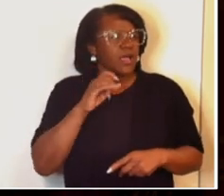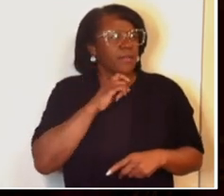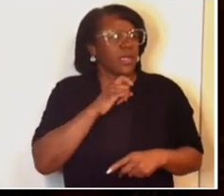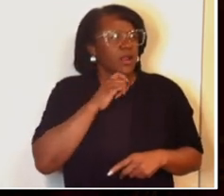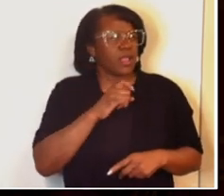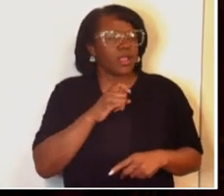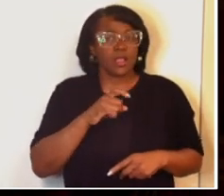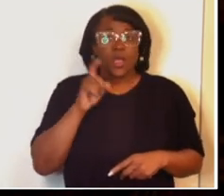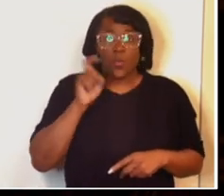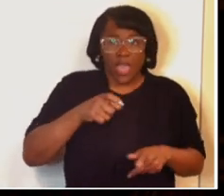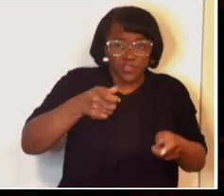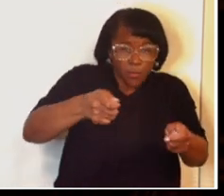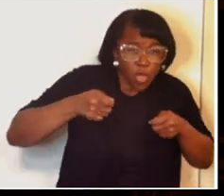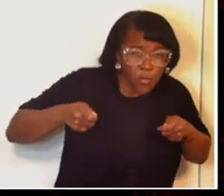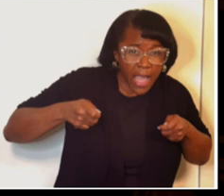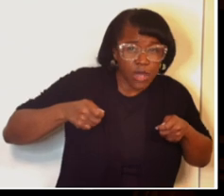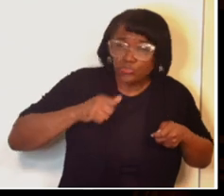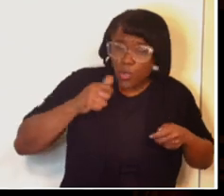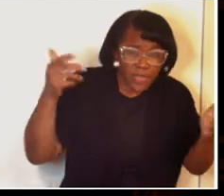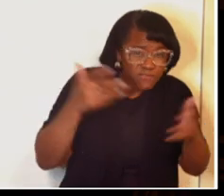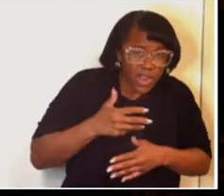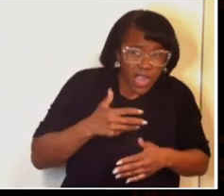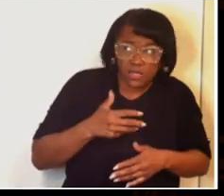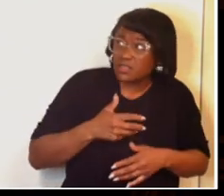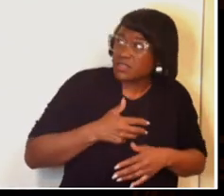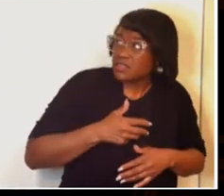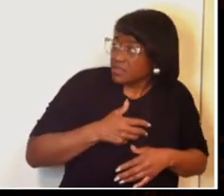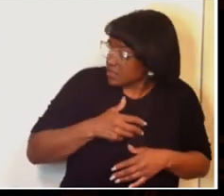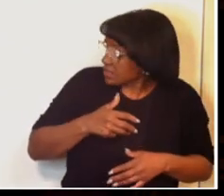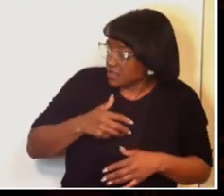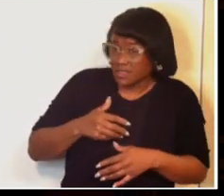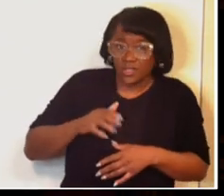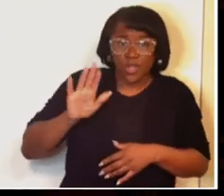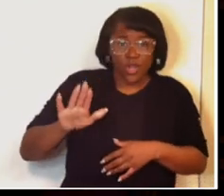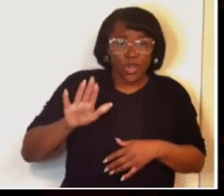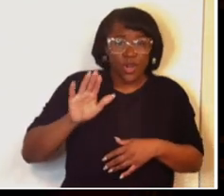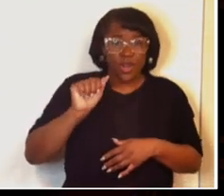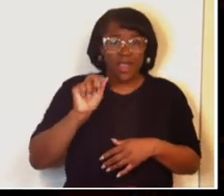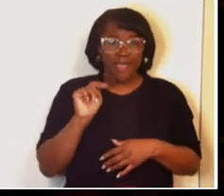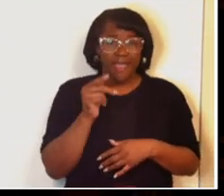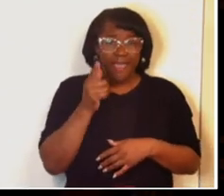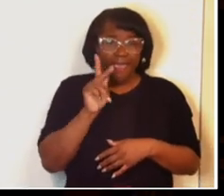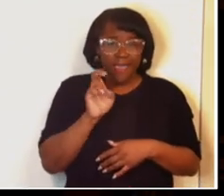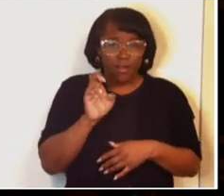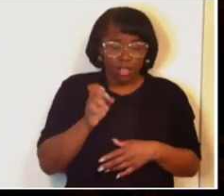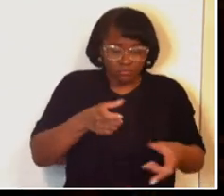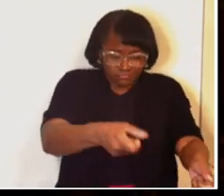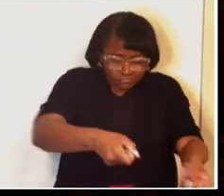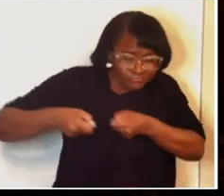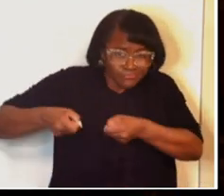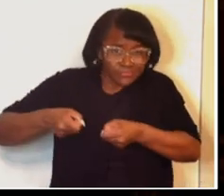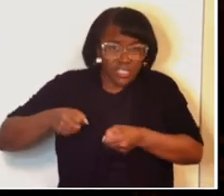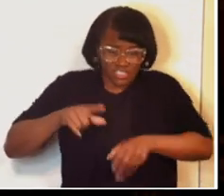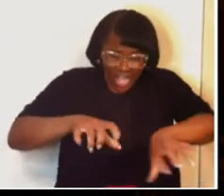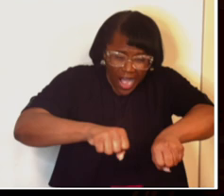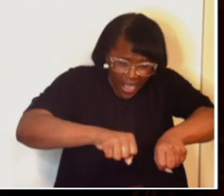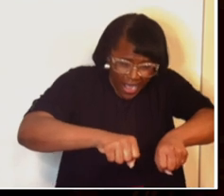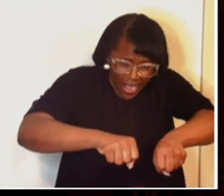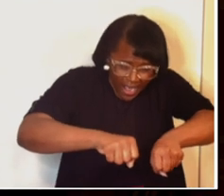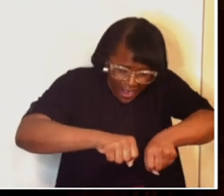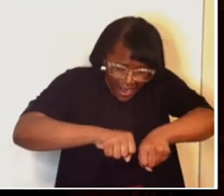out, so don't be afraid." Two pair of hands grabbed her by the ankles. She clutched her box, then she saw some